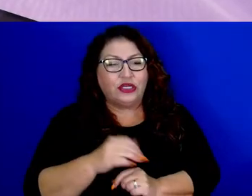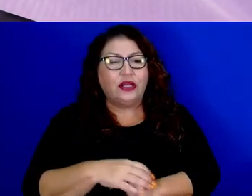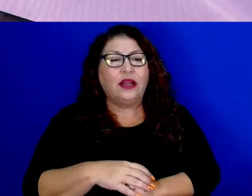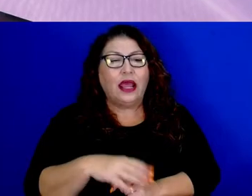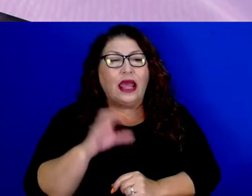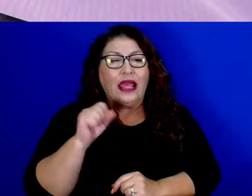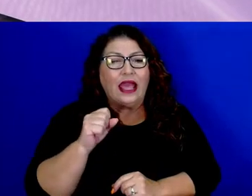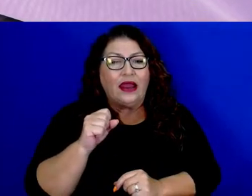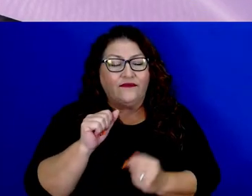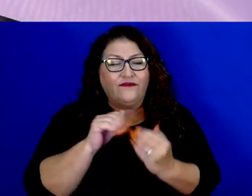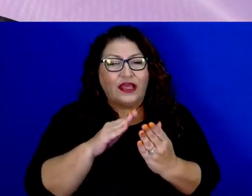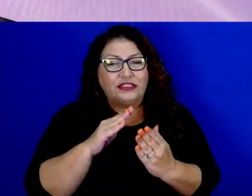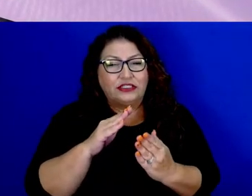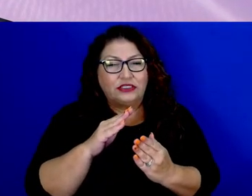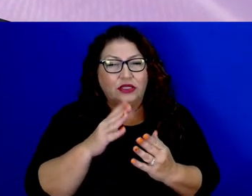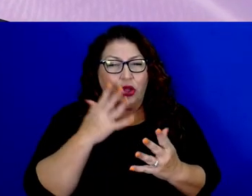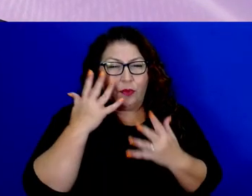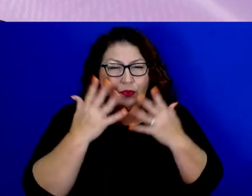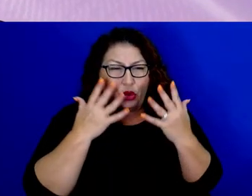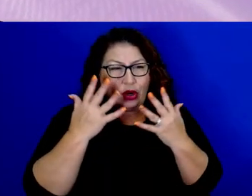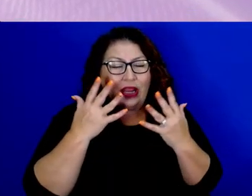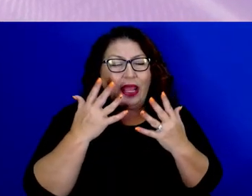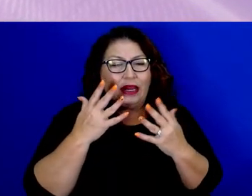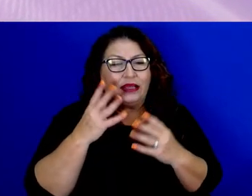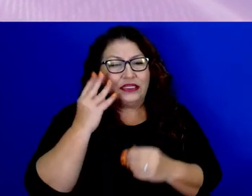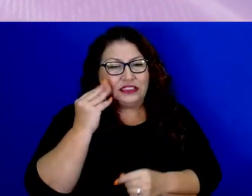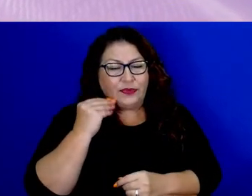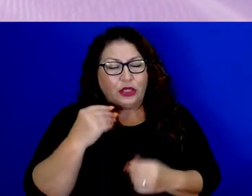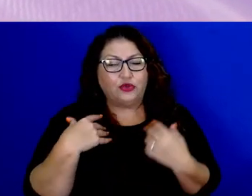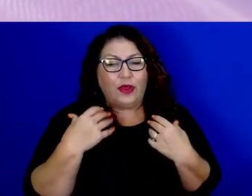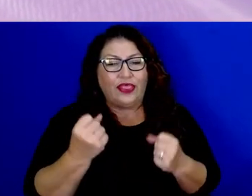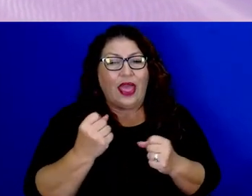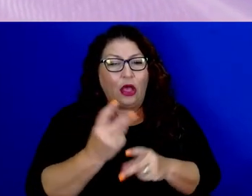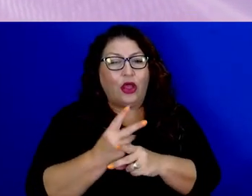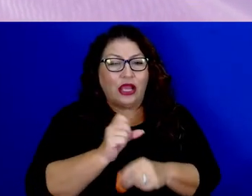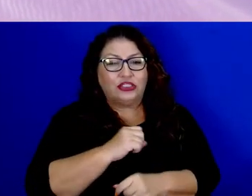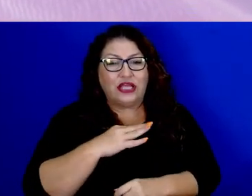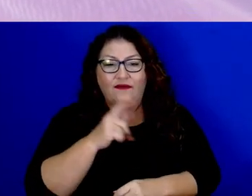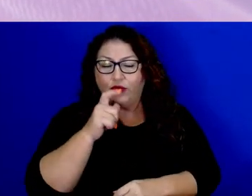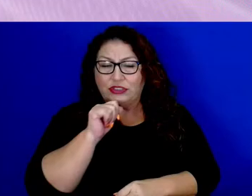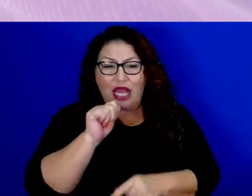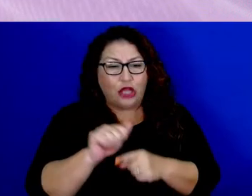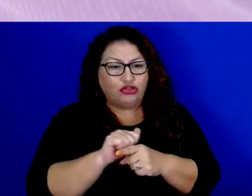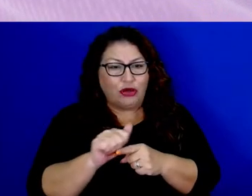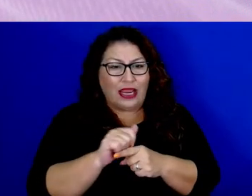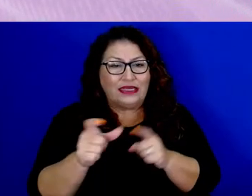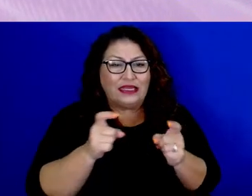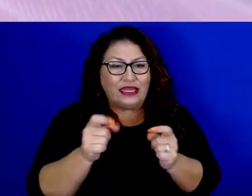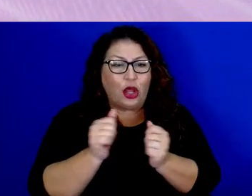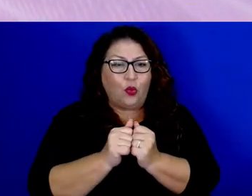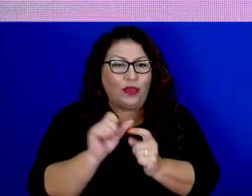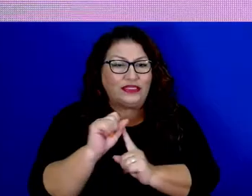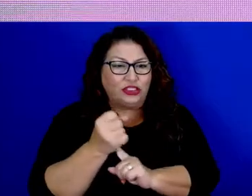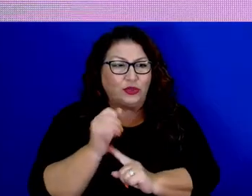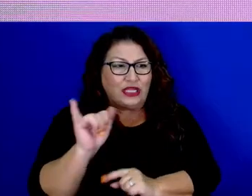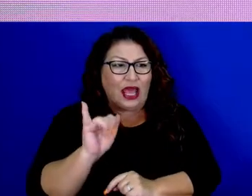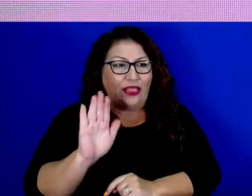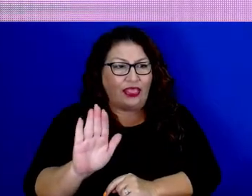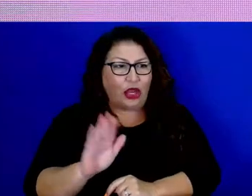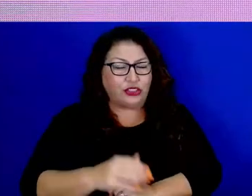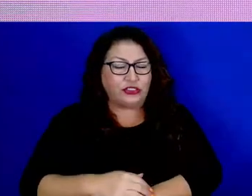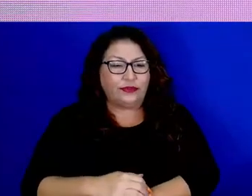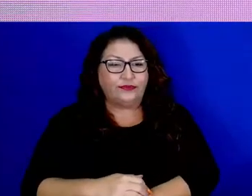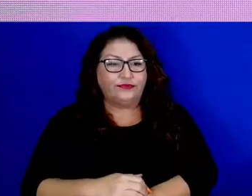with healthcare staff who have not been trained to deal with cases such as theirs.